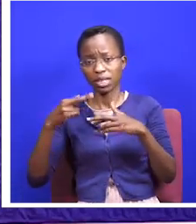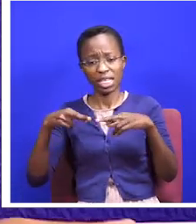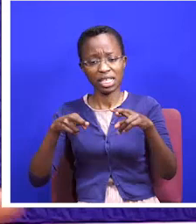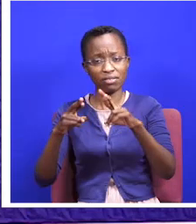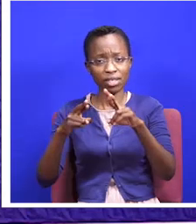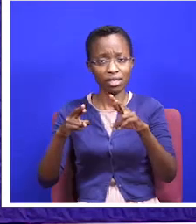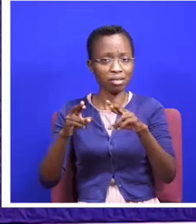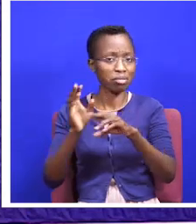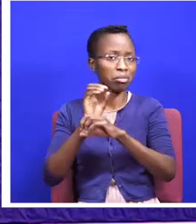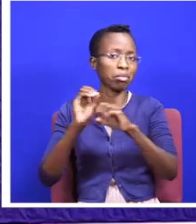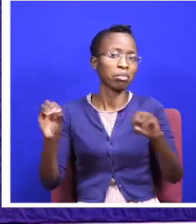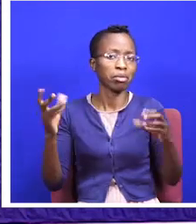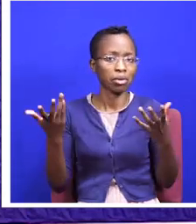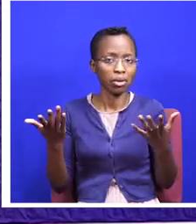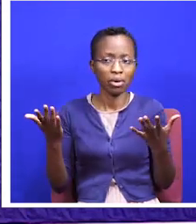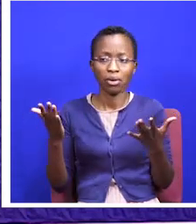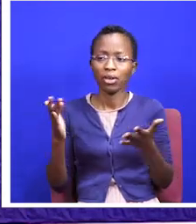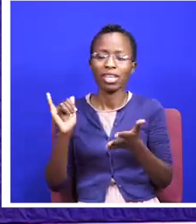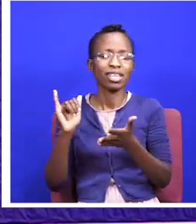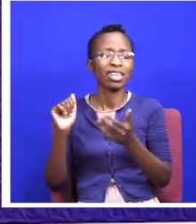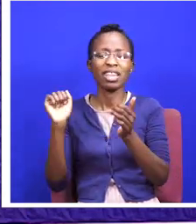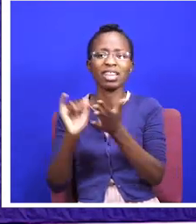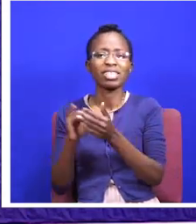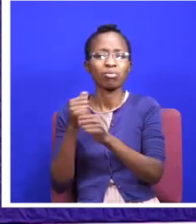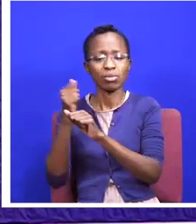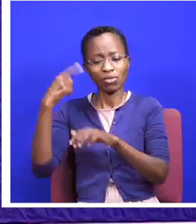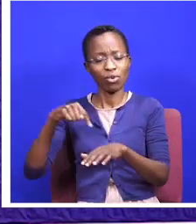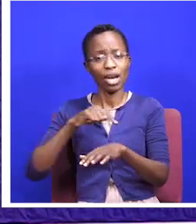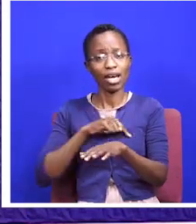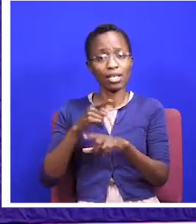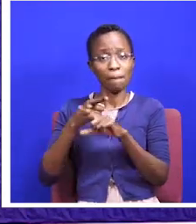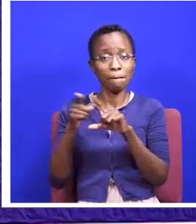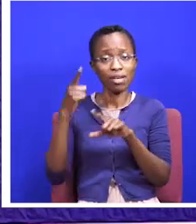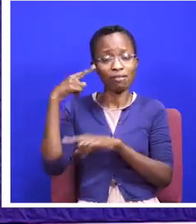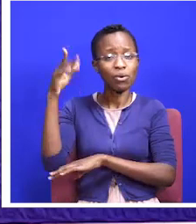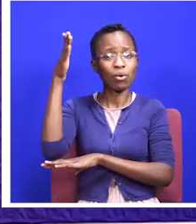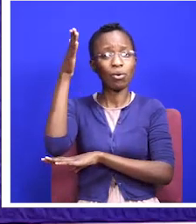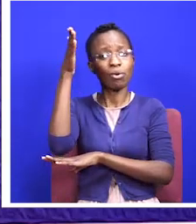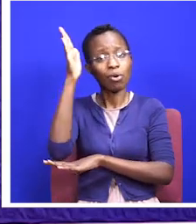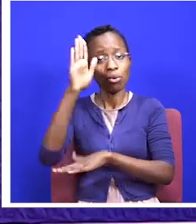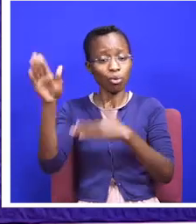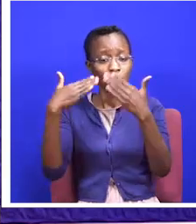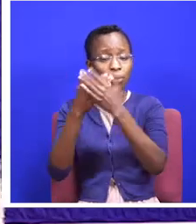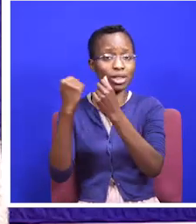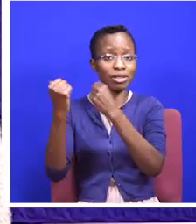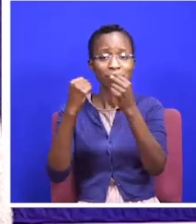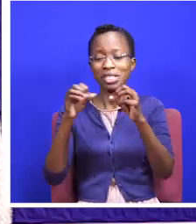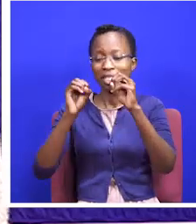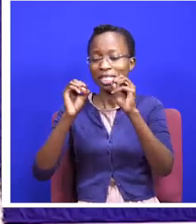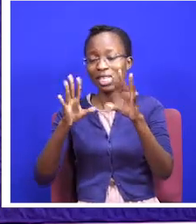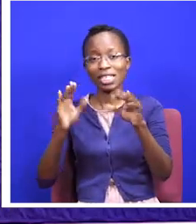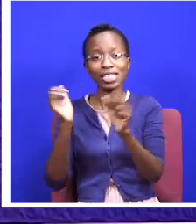a river for that matter? No, it is impossible. But for God